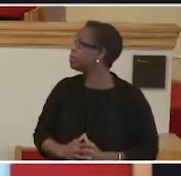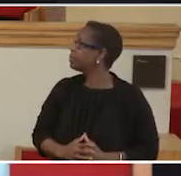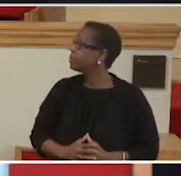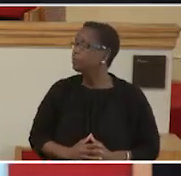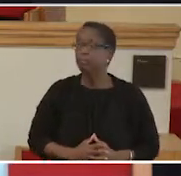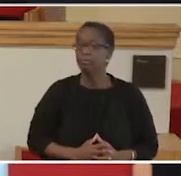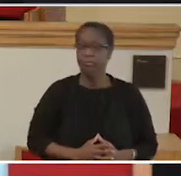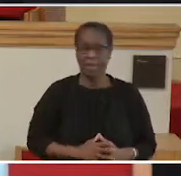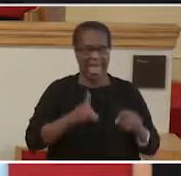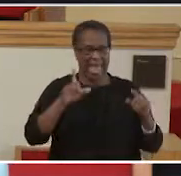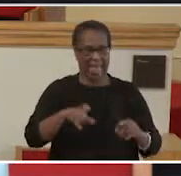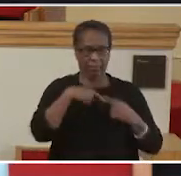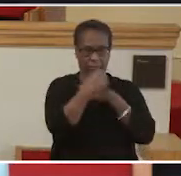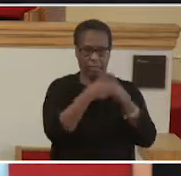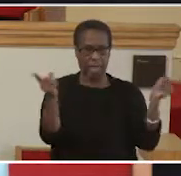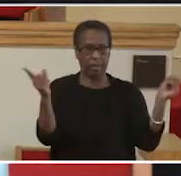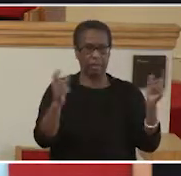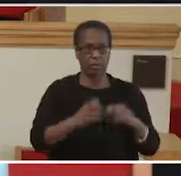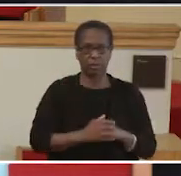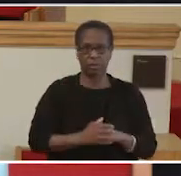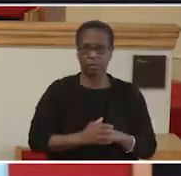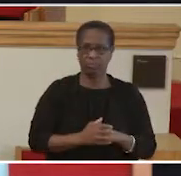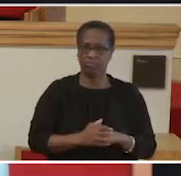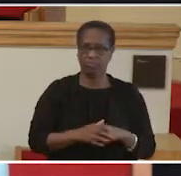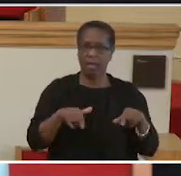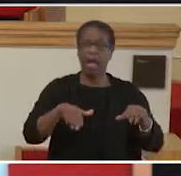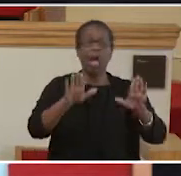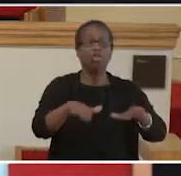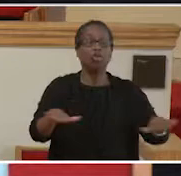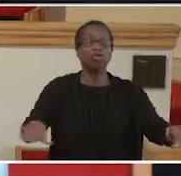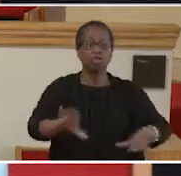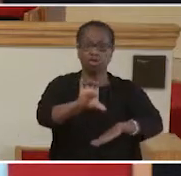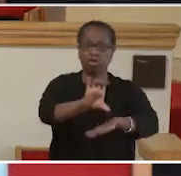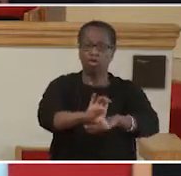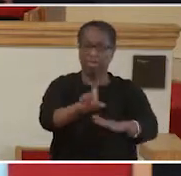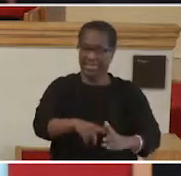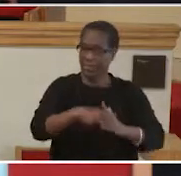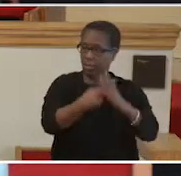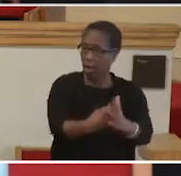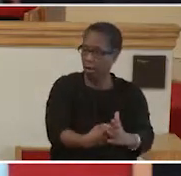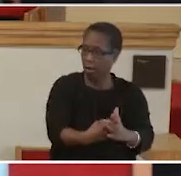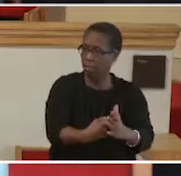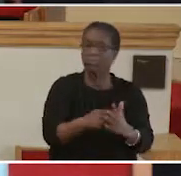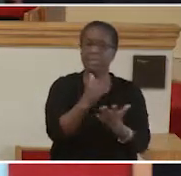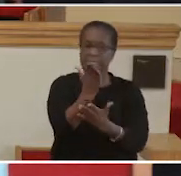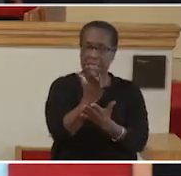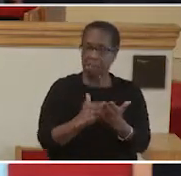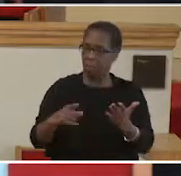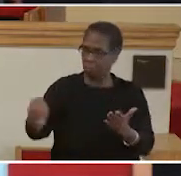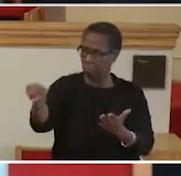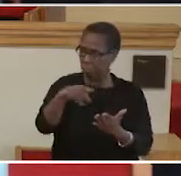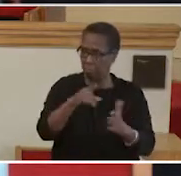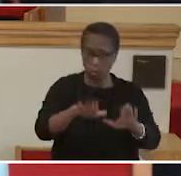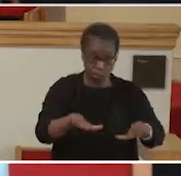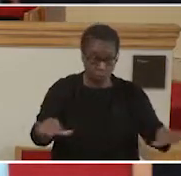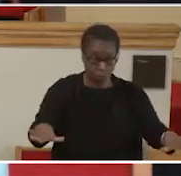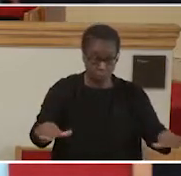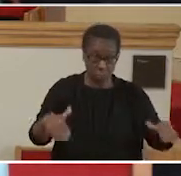I failed to mention the fact that Children's Church has started. So some of those youngsters here